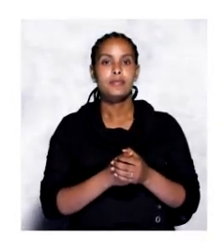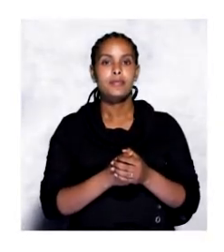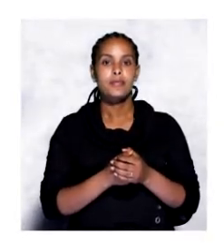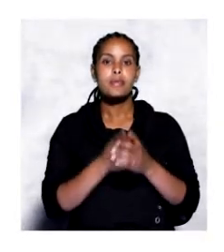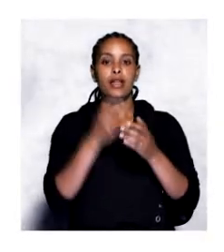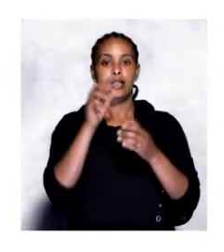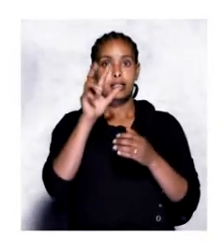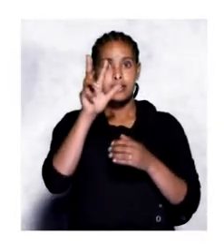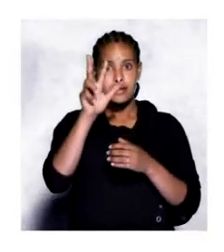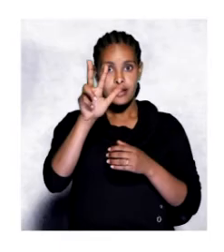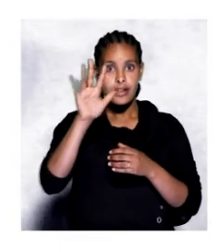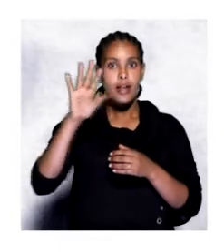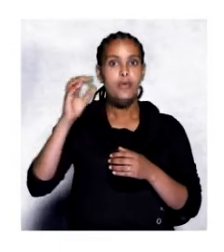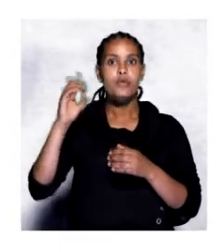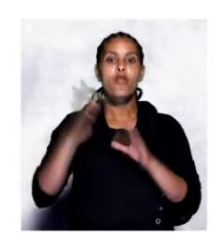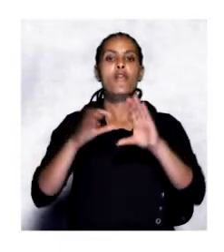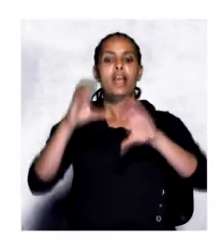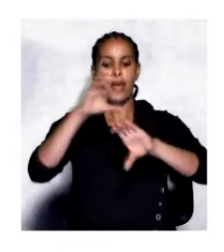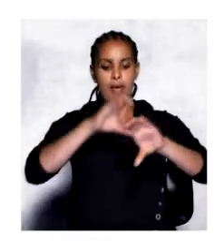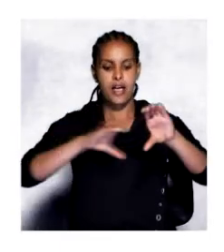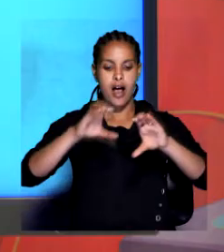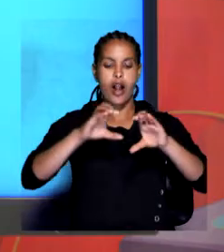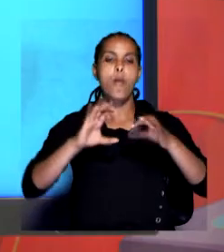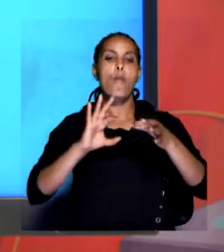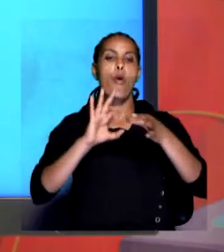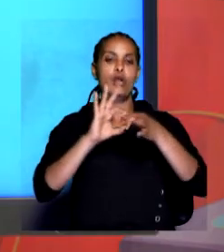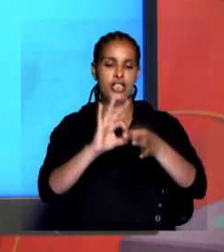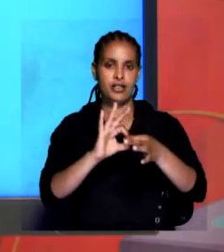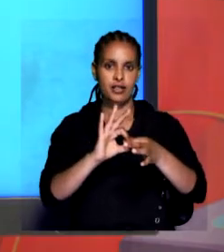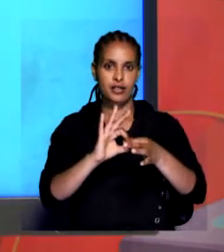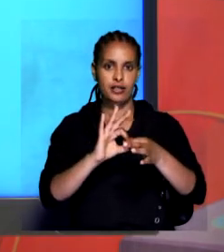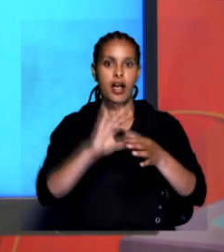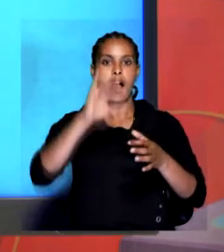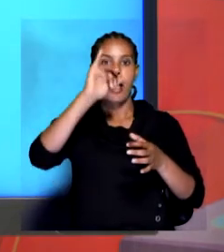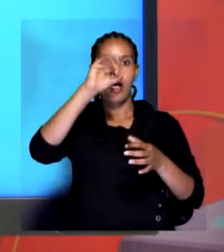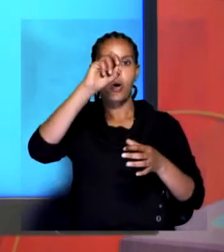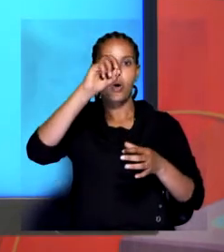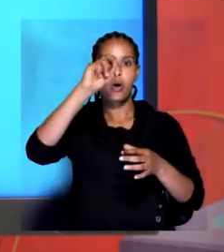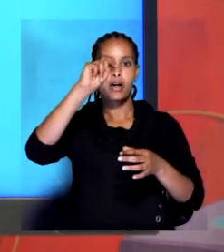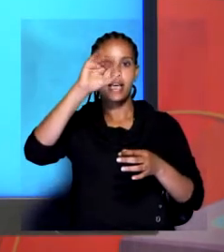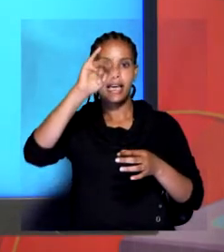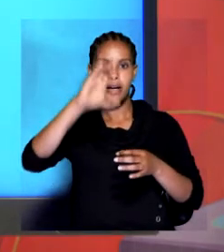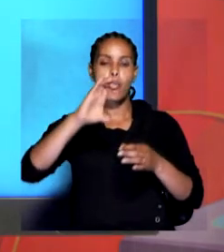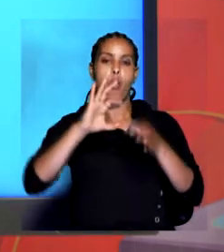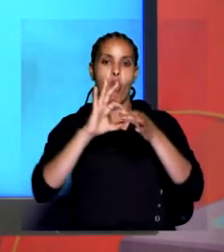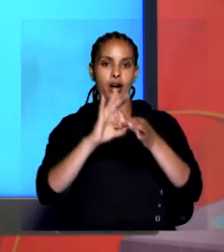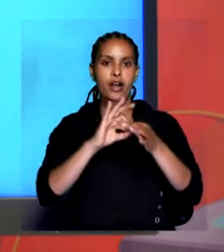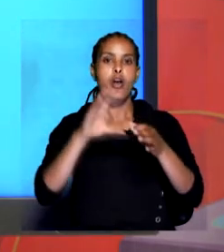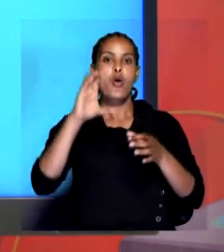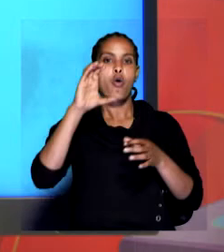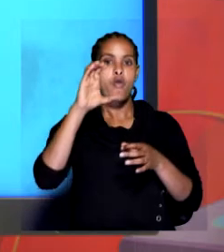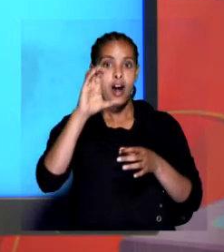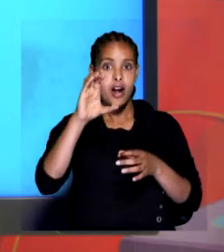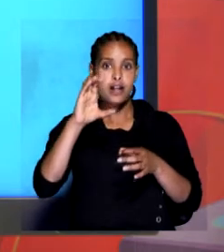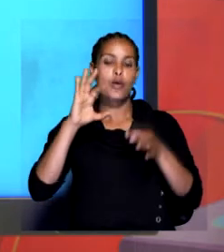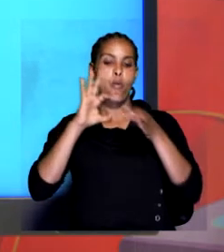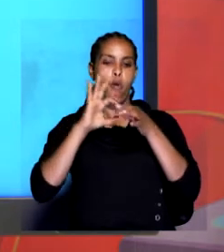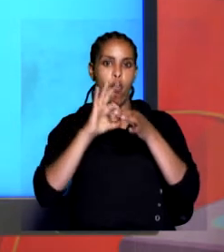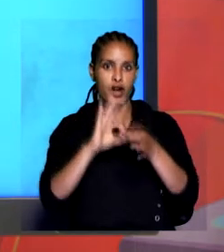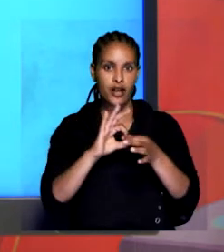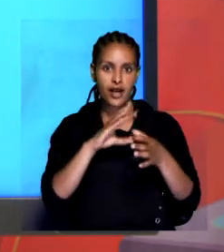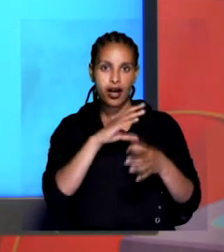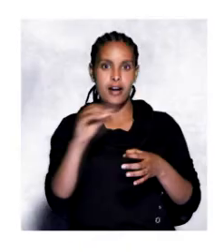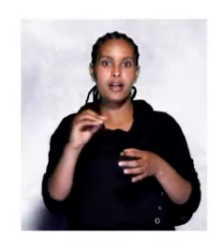the three types of chemical bonds: ionic bonding, covalent bonding,